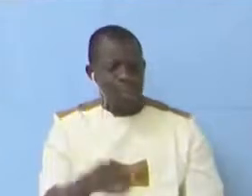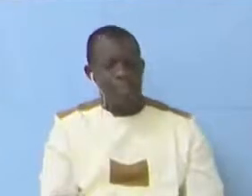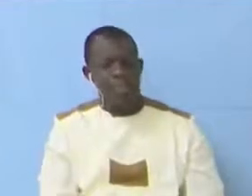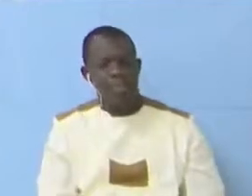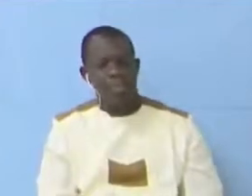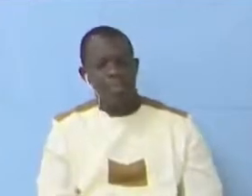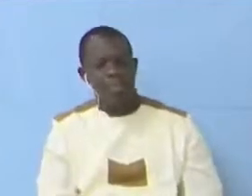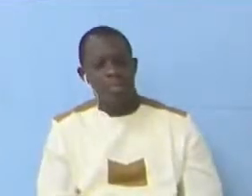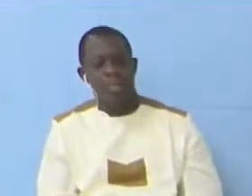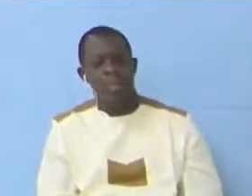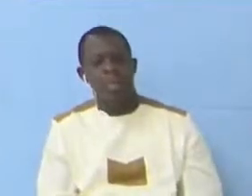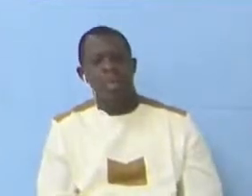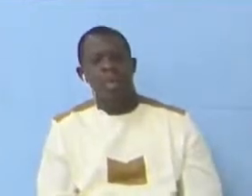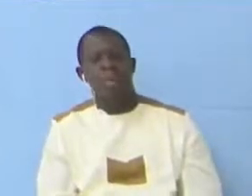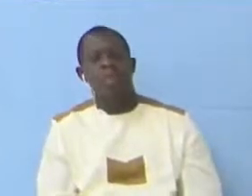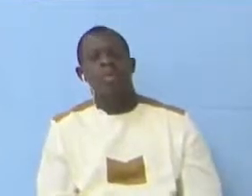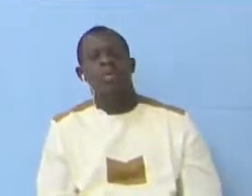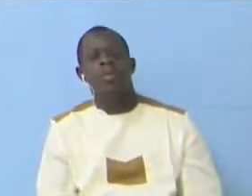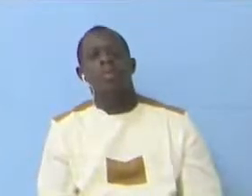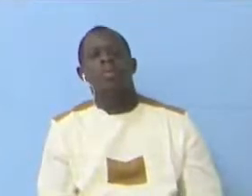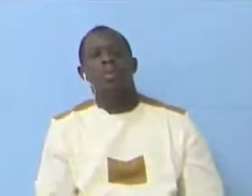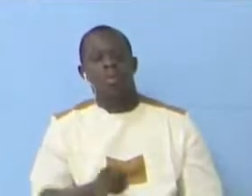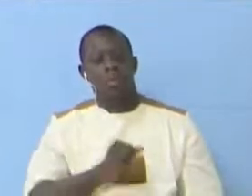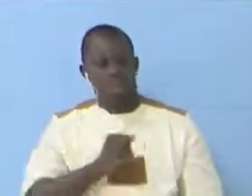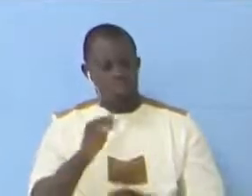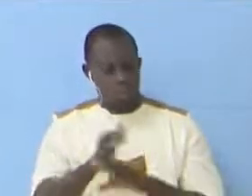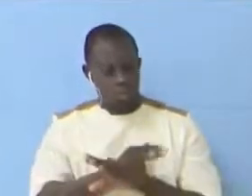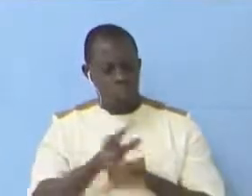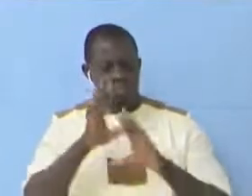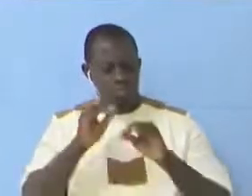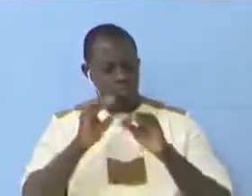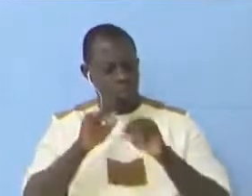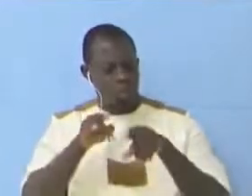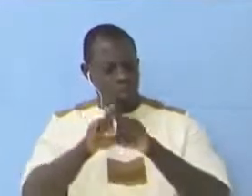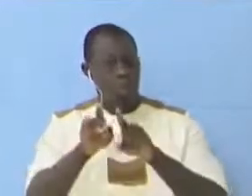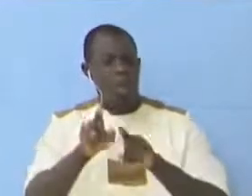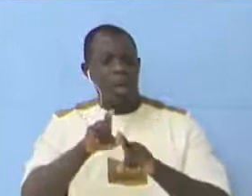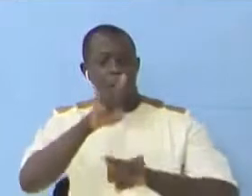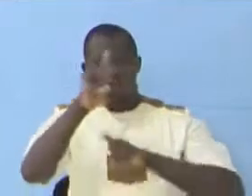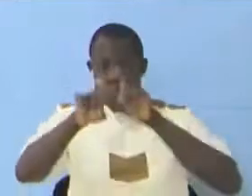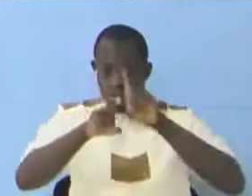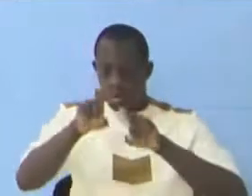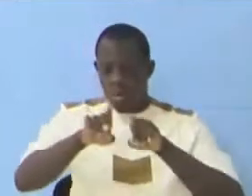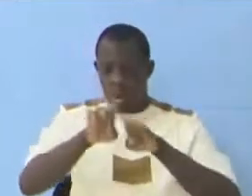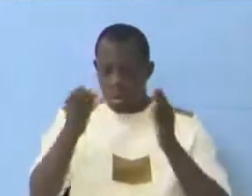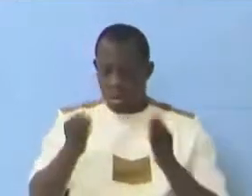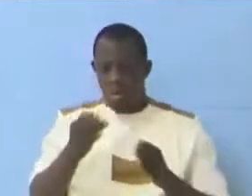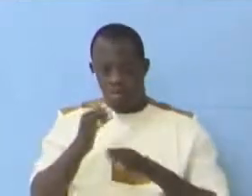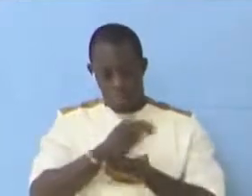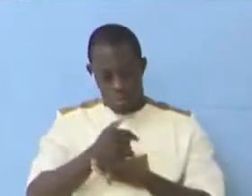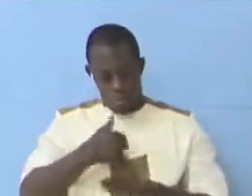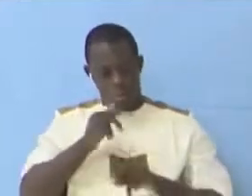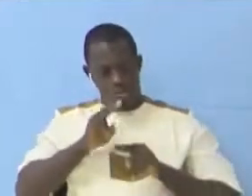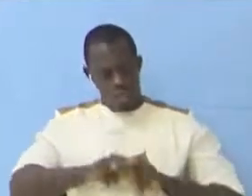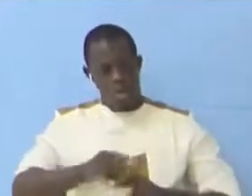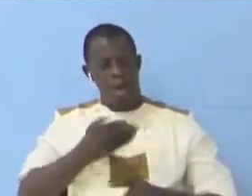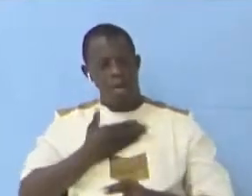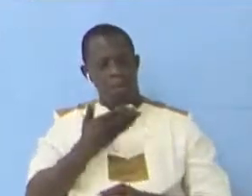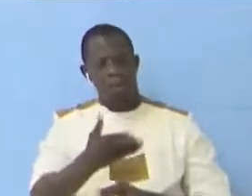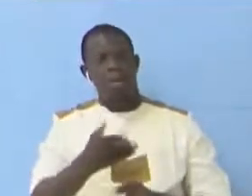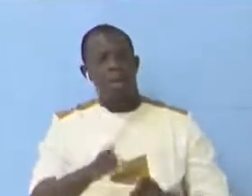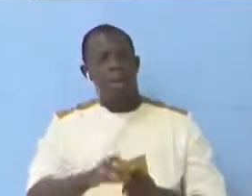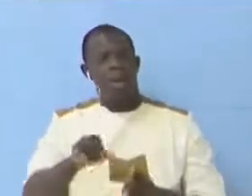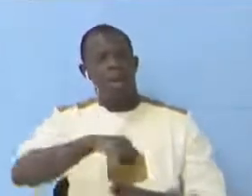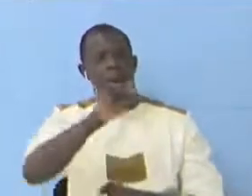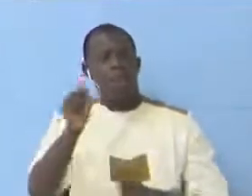he testified in my presence. He talked to the panel. I was sitting down. wax na ci kanam panel bi boobu maa ngi toog. And all he